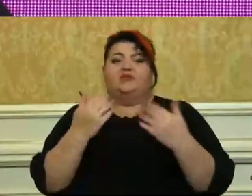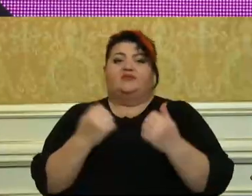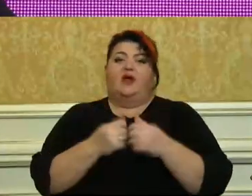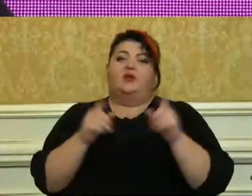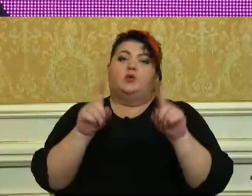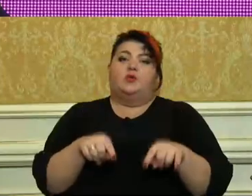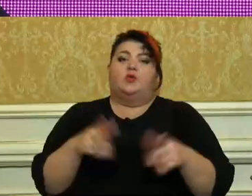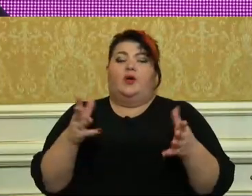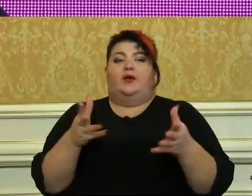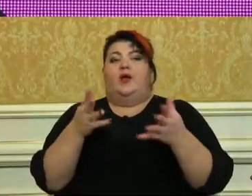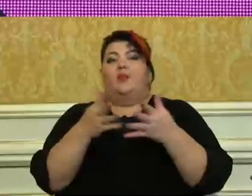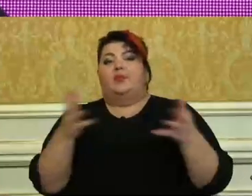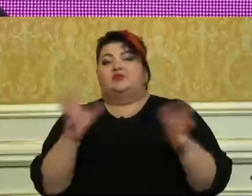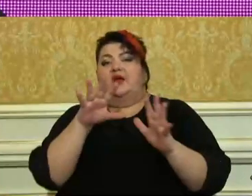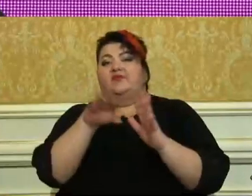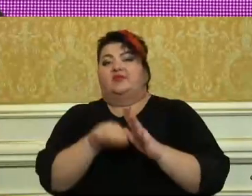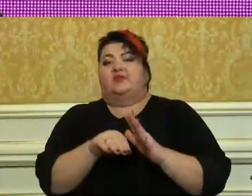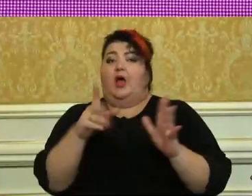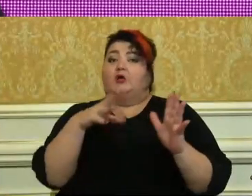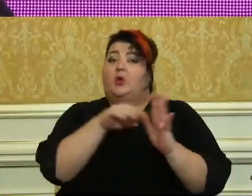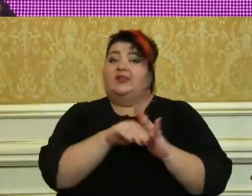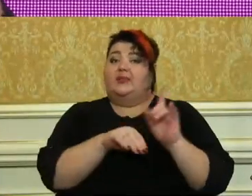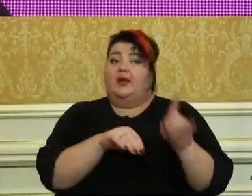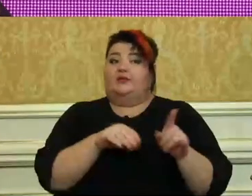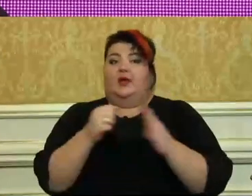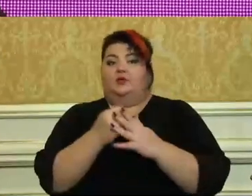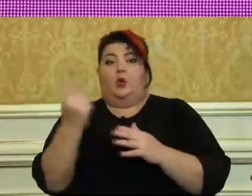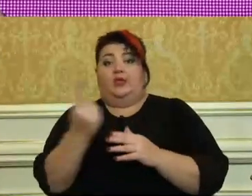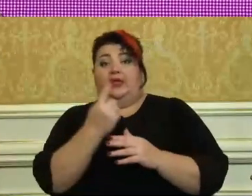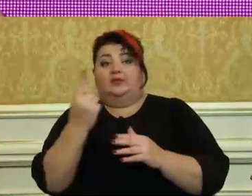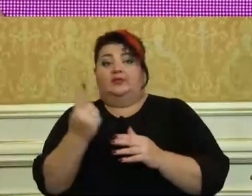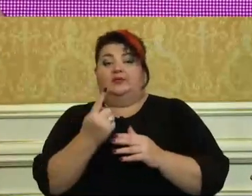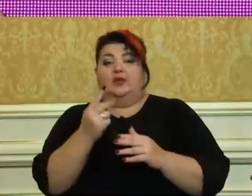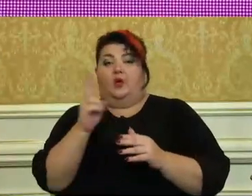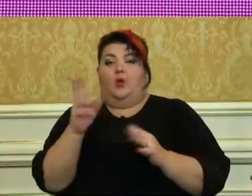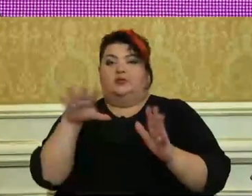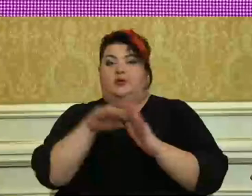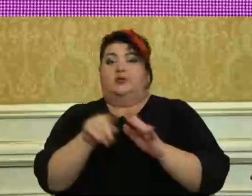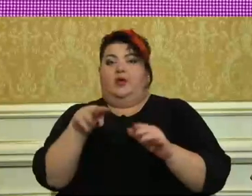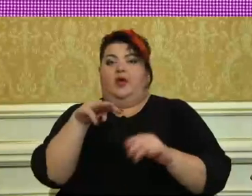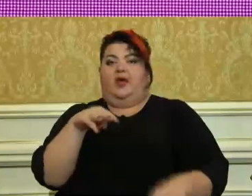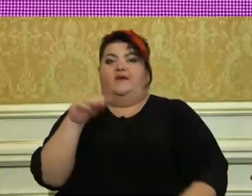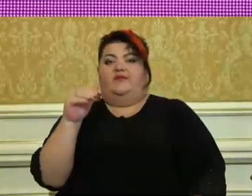in terms of which caucus should he enter. And the only enter that he